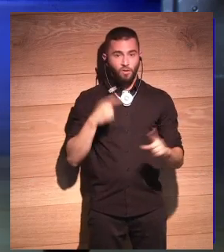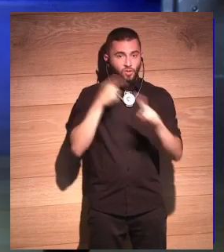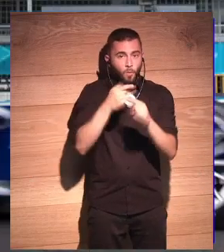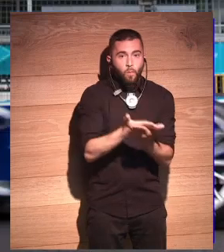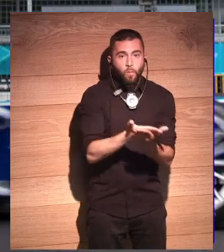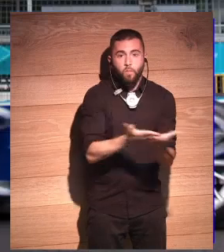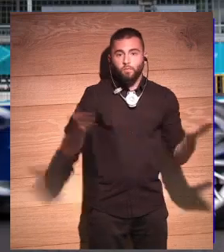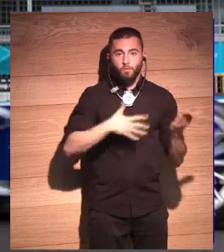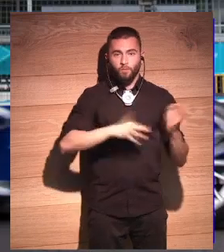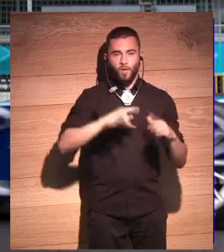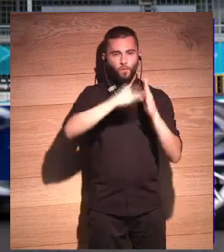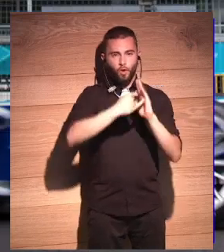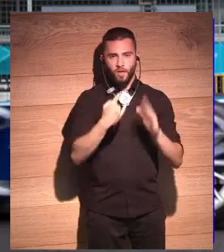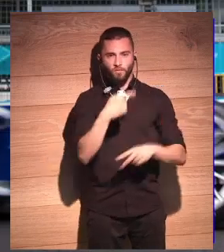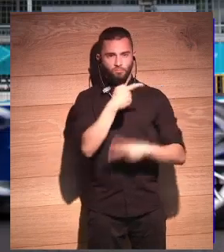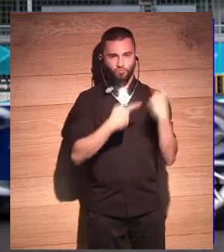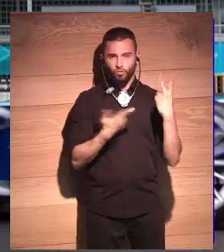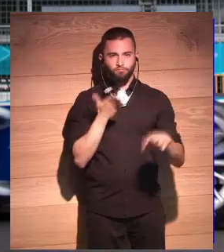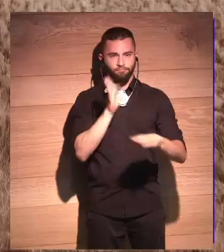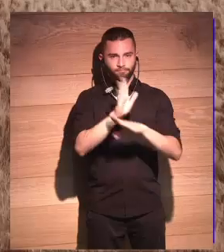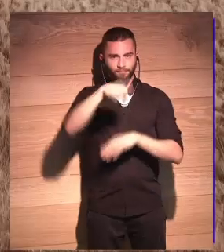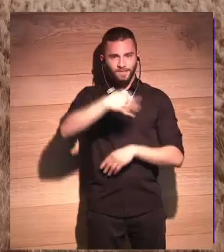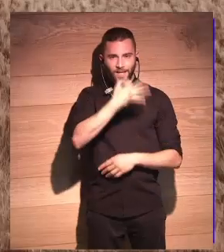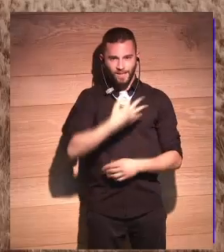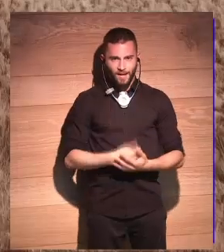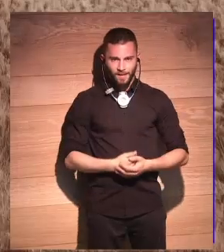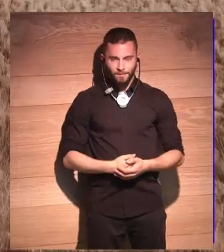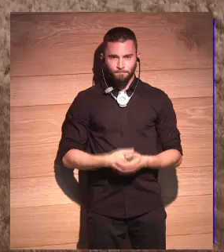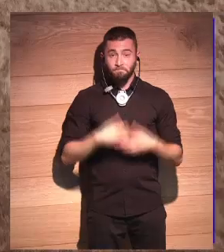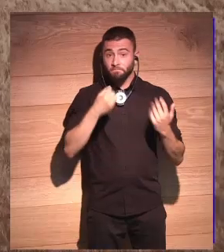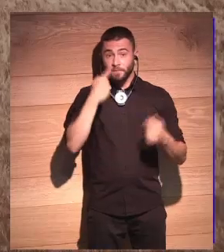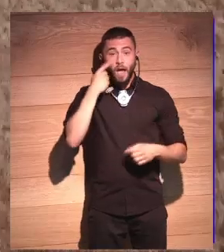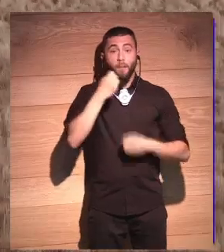projects this evening. And we'll see how we go.